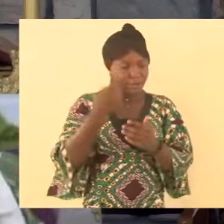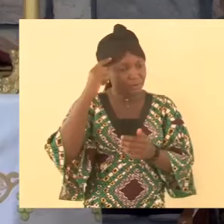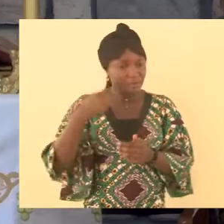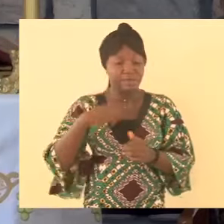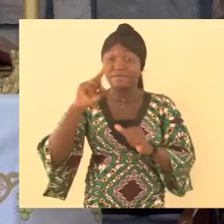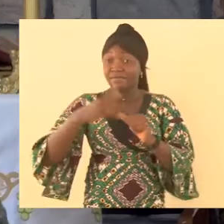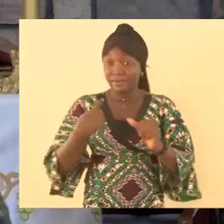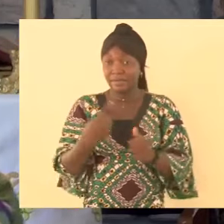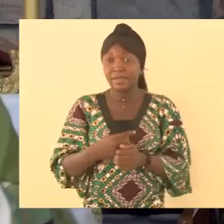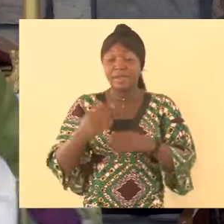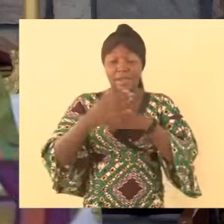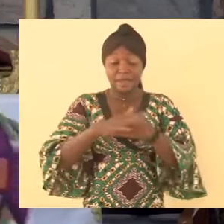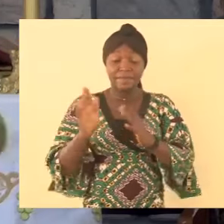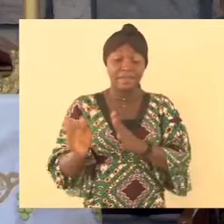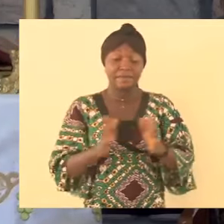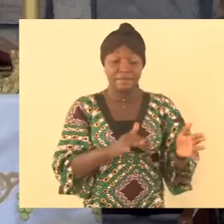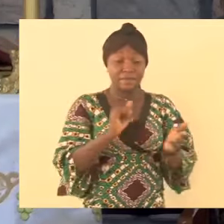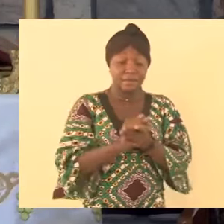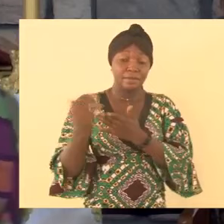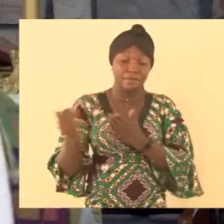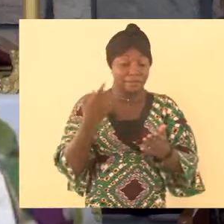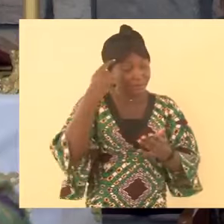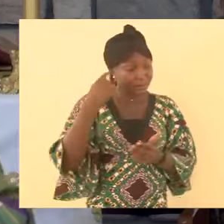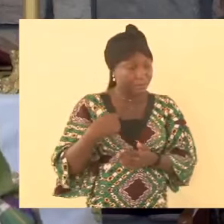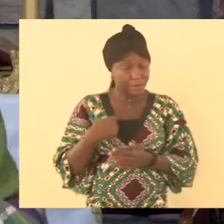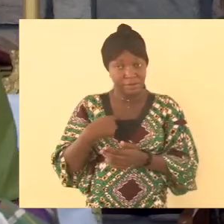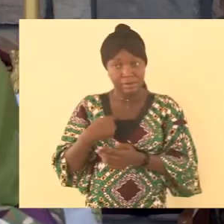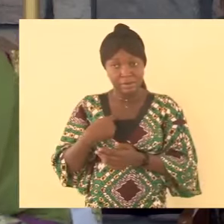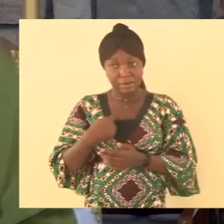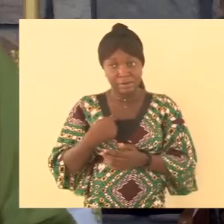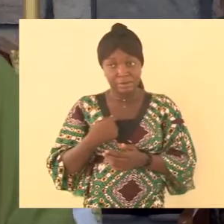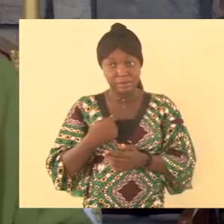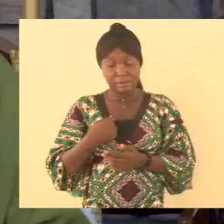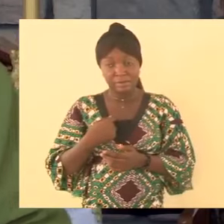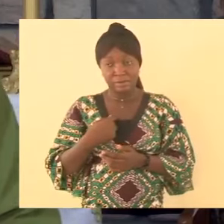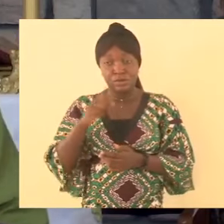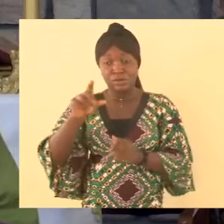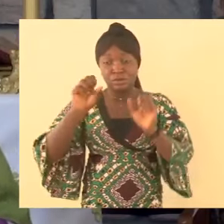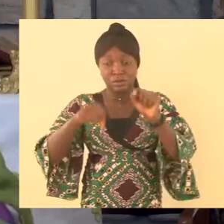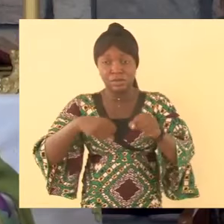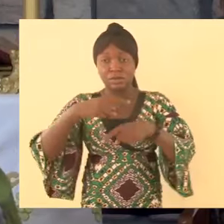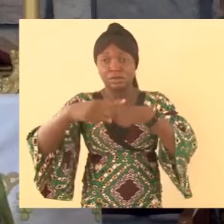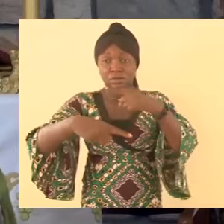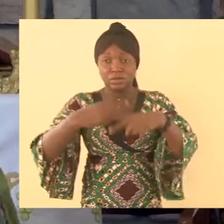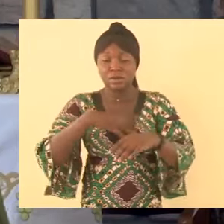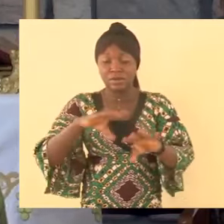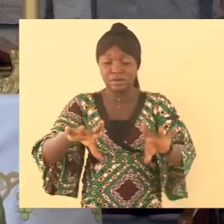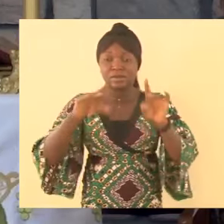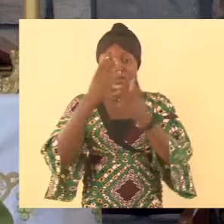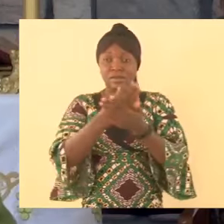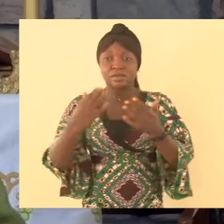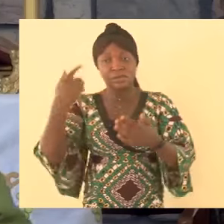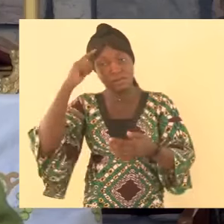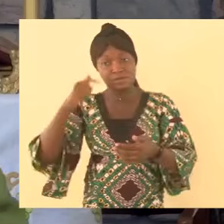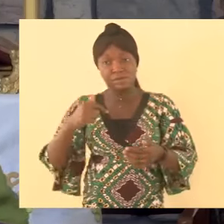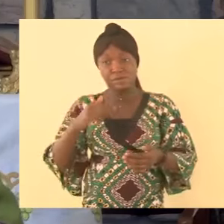for me first. After you have prepared that and brought for me first, then afterwards, you can go and find something for